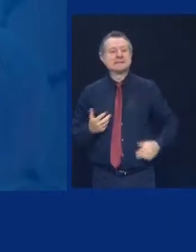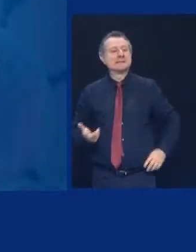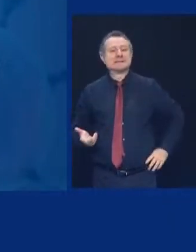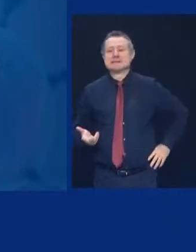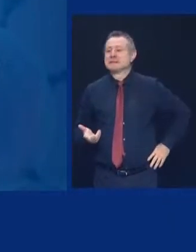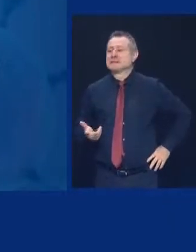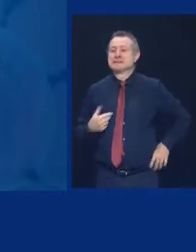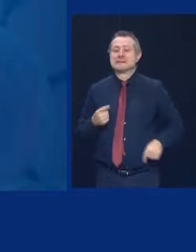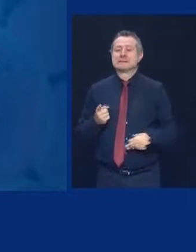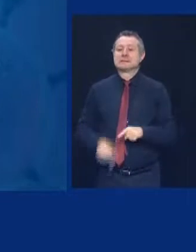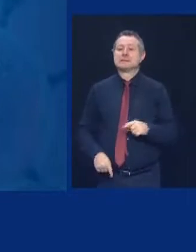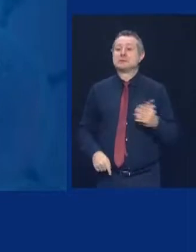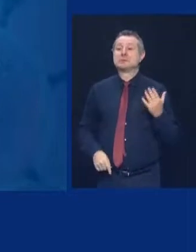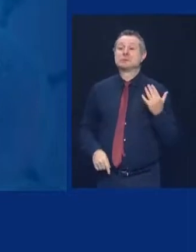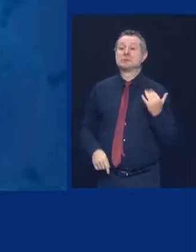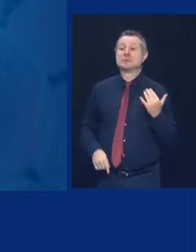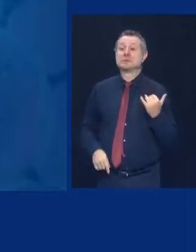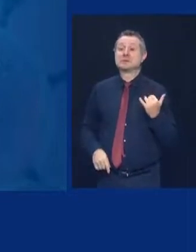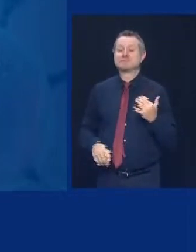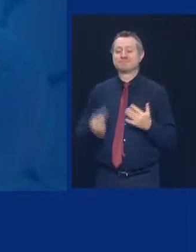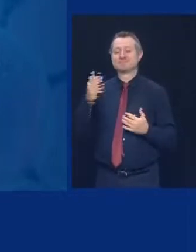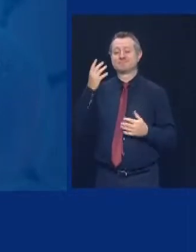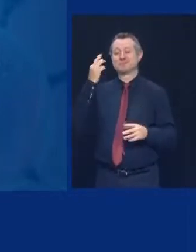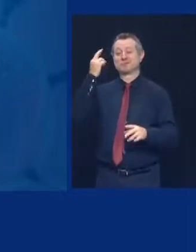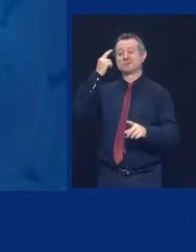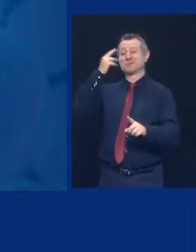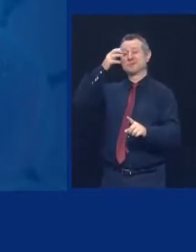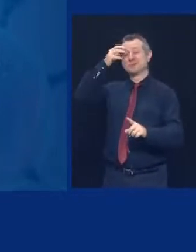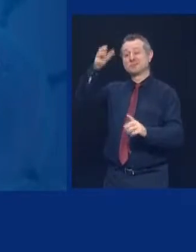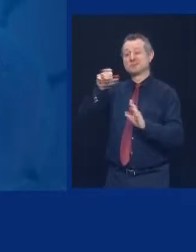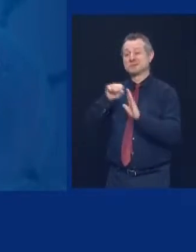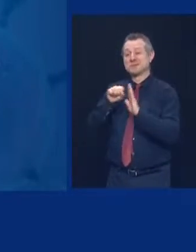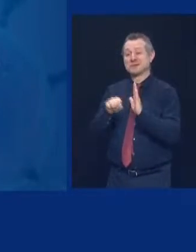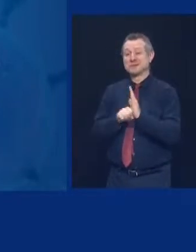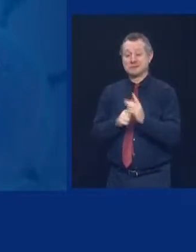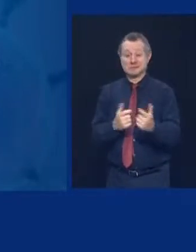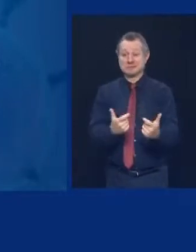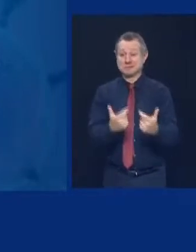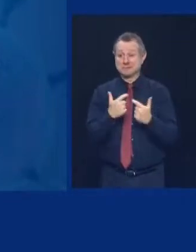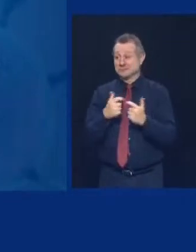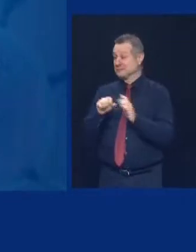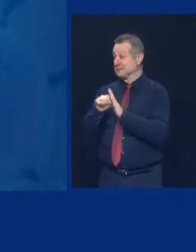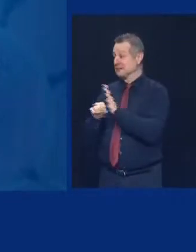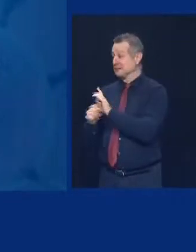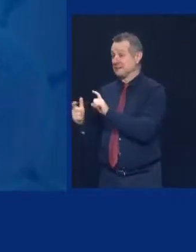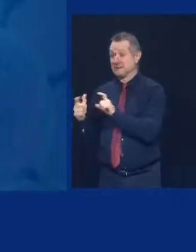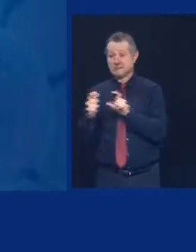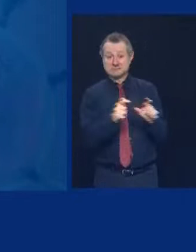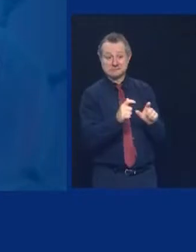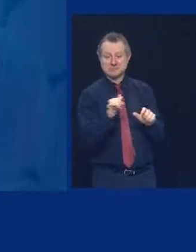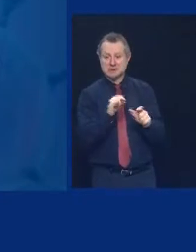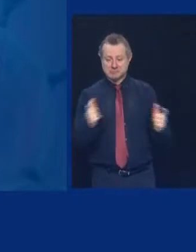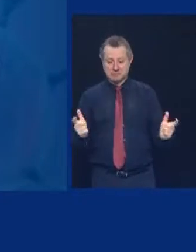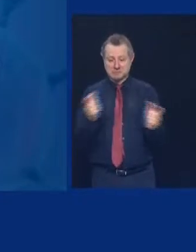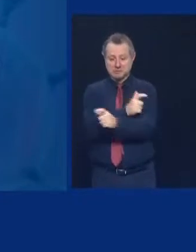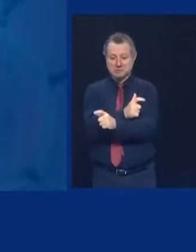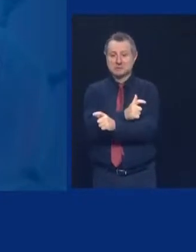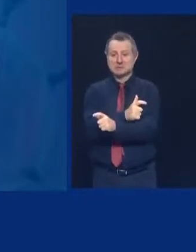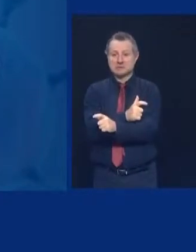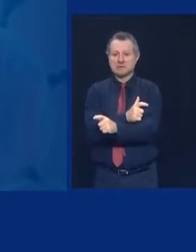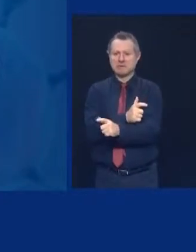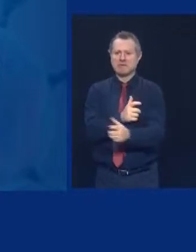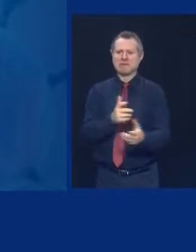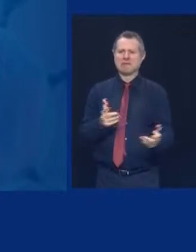whole concept of states quarantining other states is novel to say the